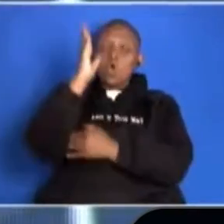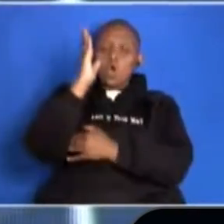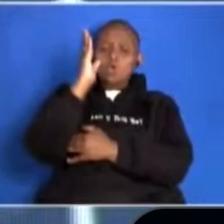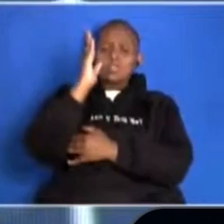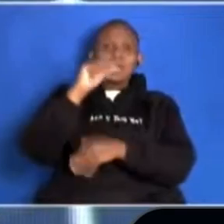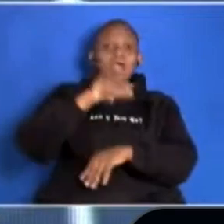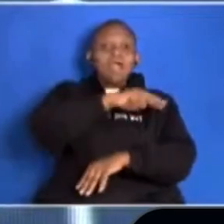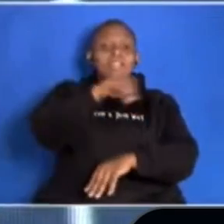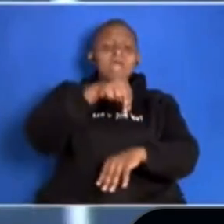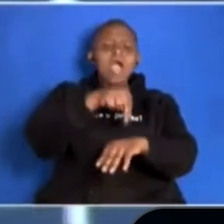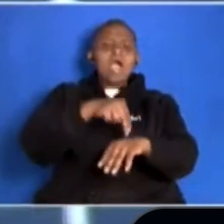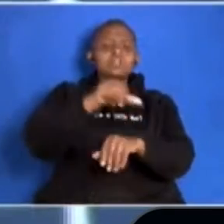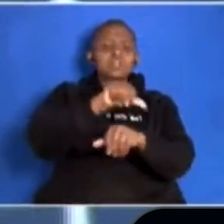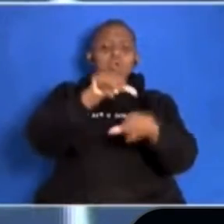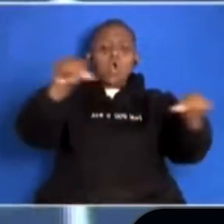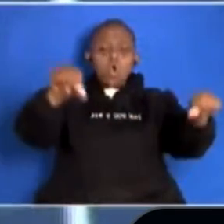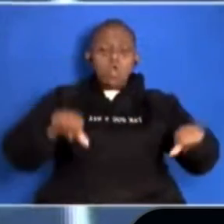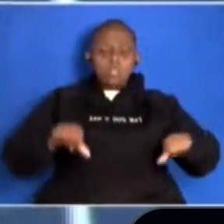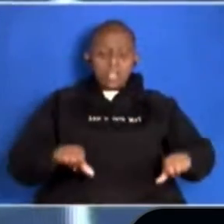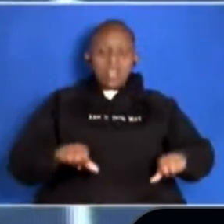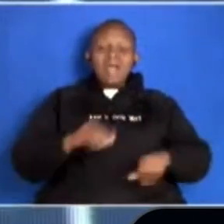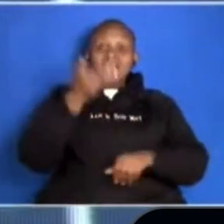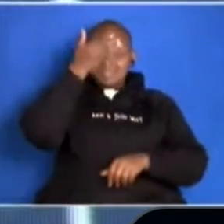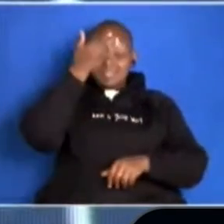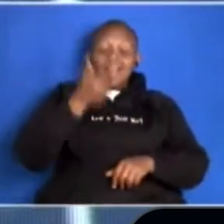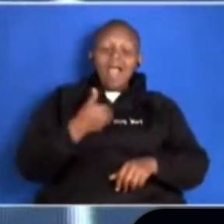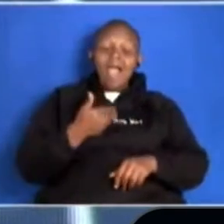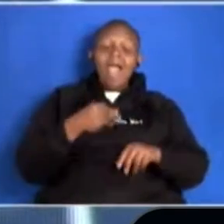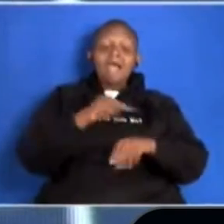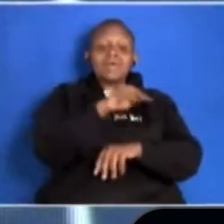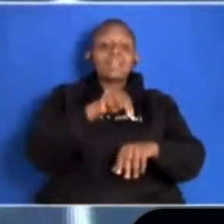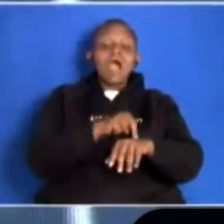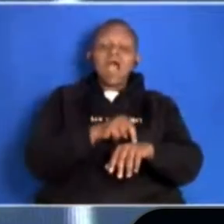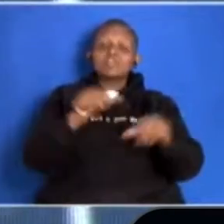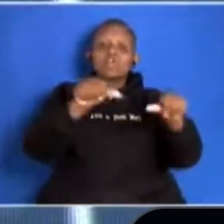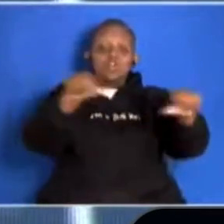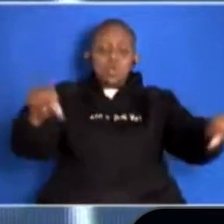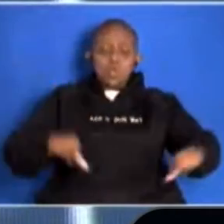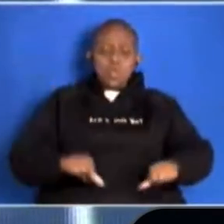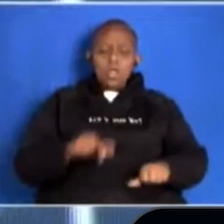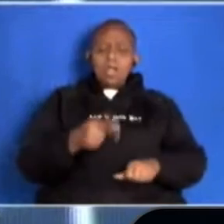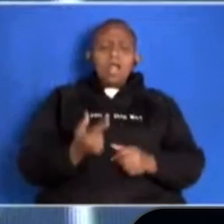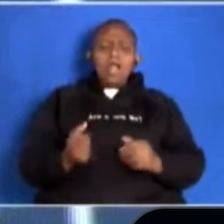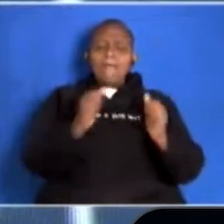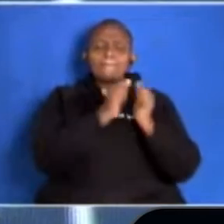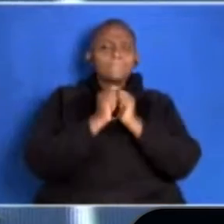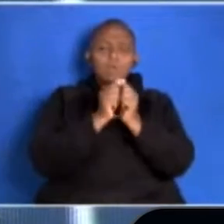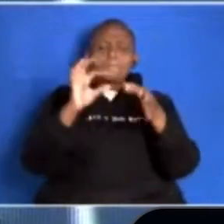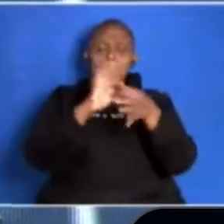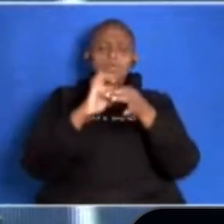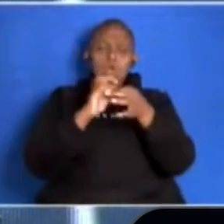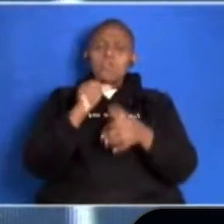altar, Israel had a national altar. They became one, not